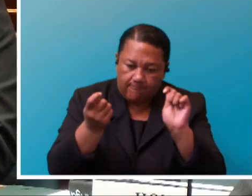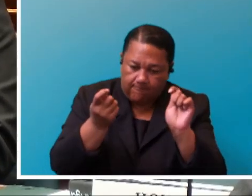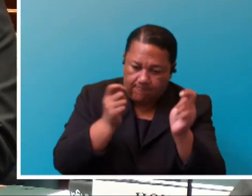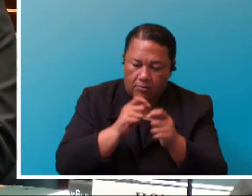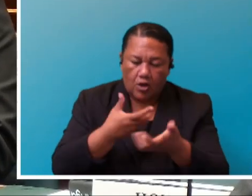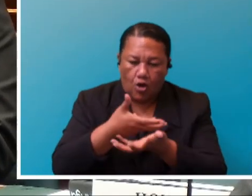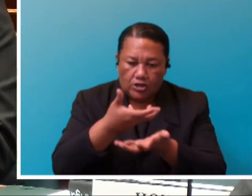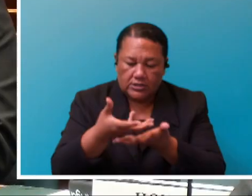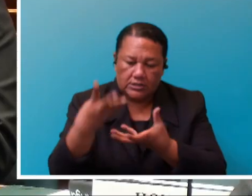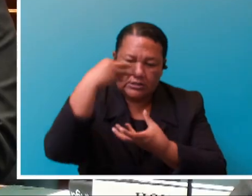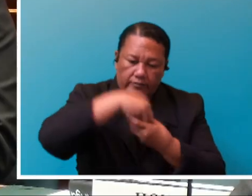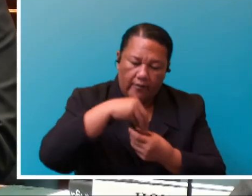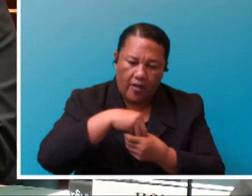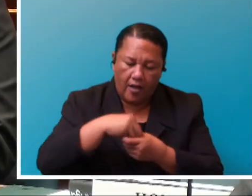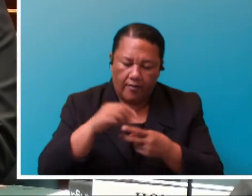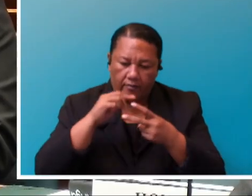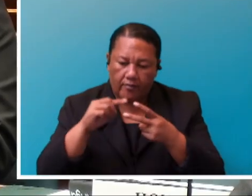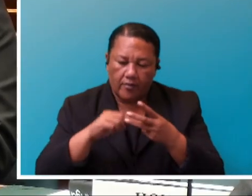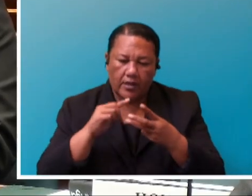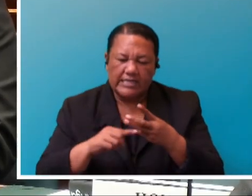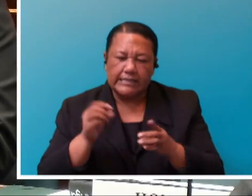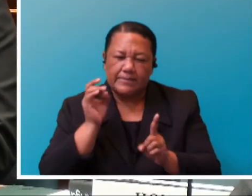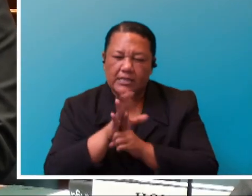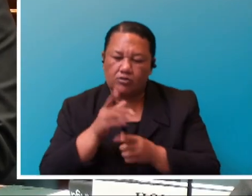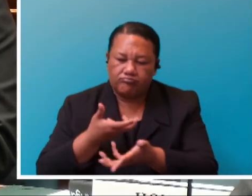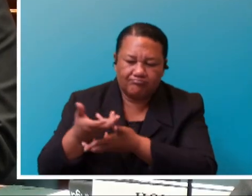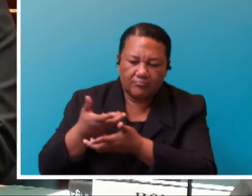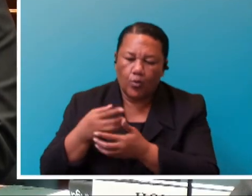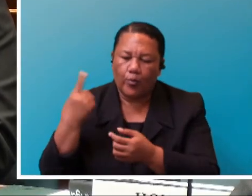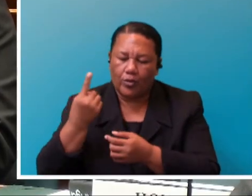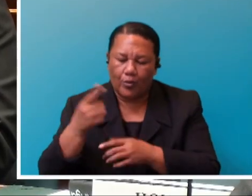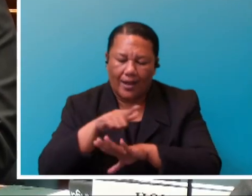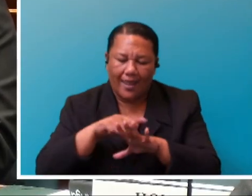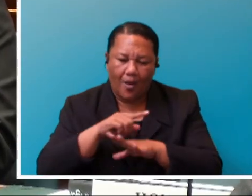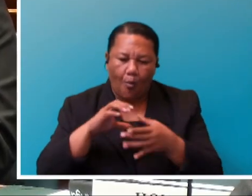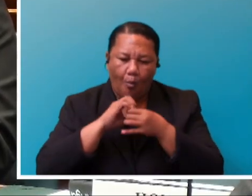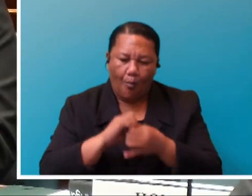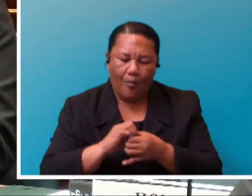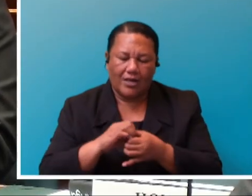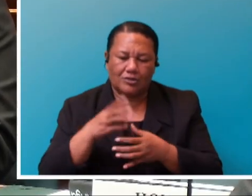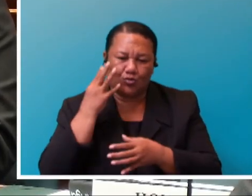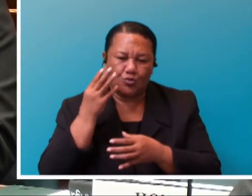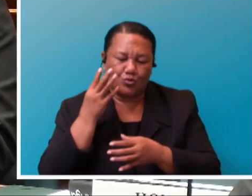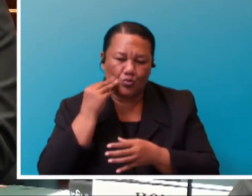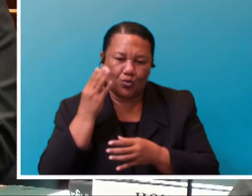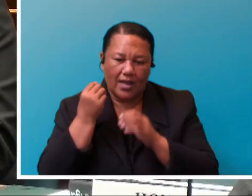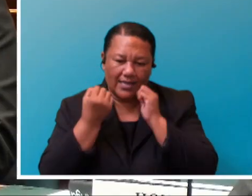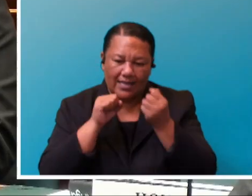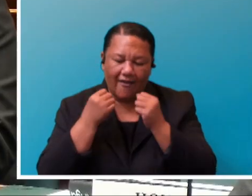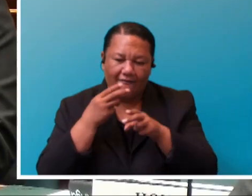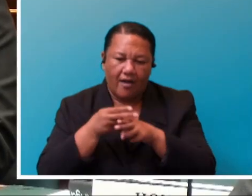with the stakeholders, especially with the sugarcane farmers, the land owners, and aligning with the modern